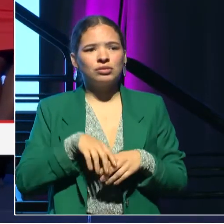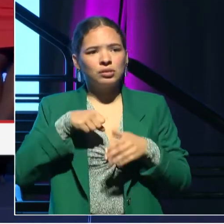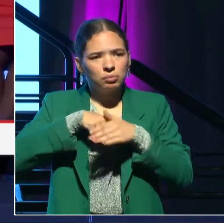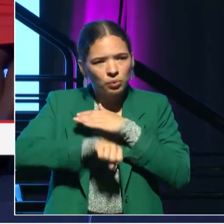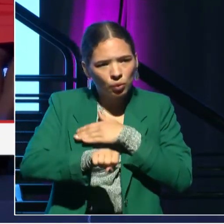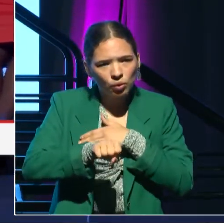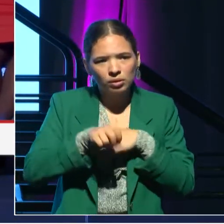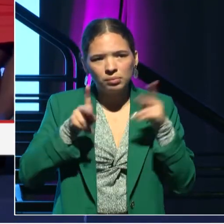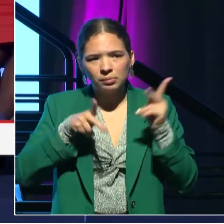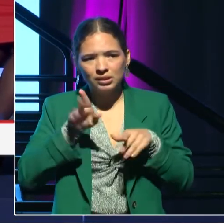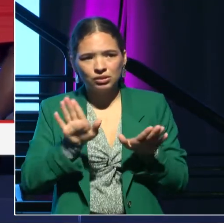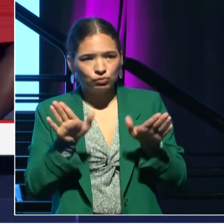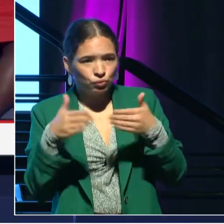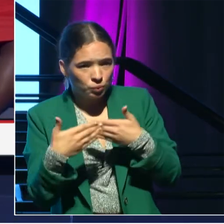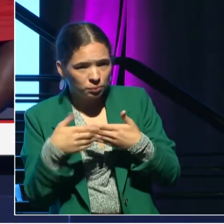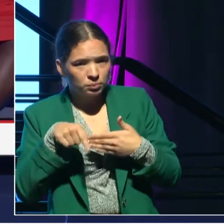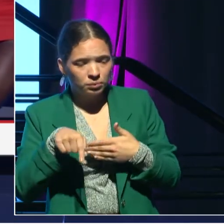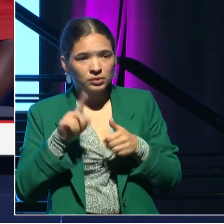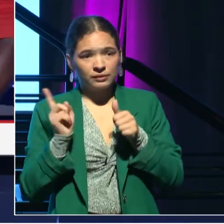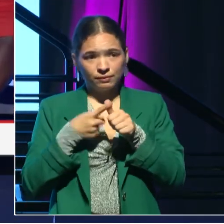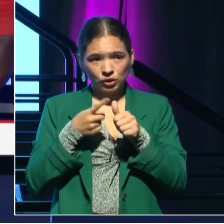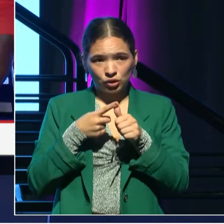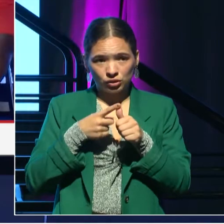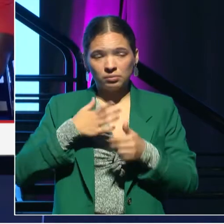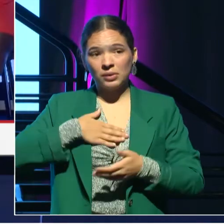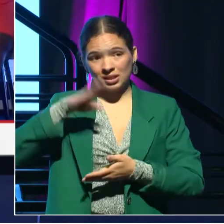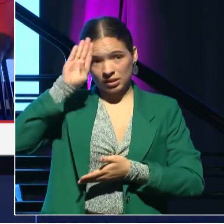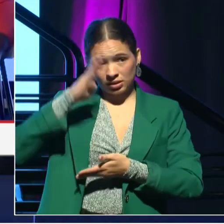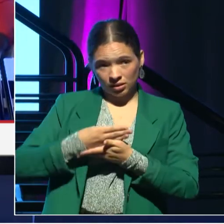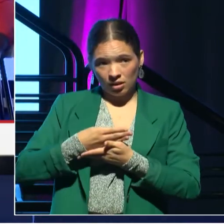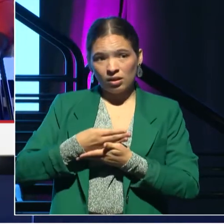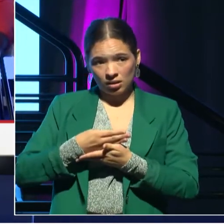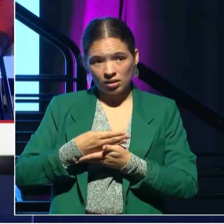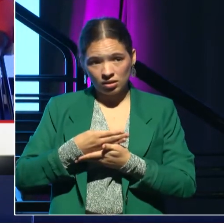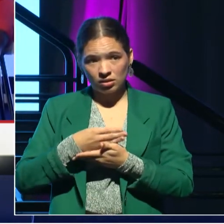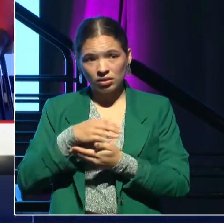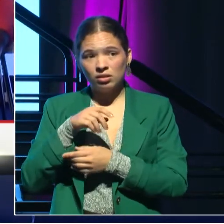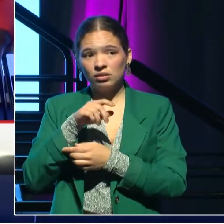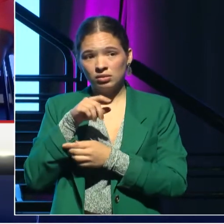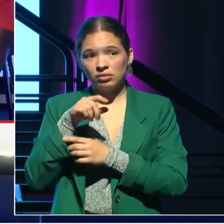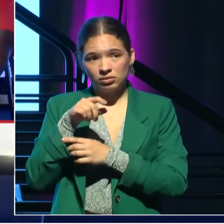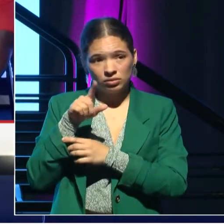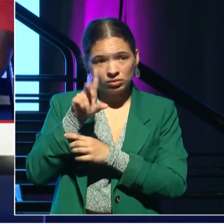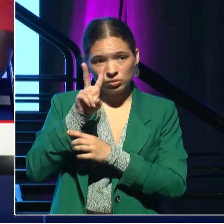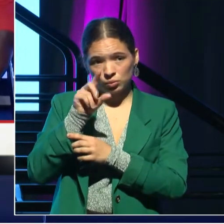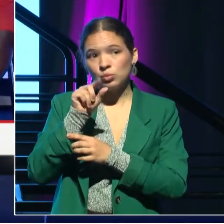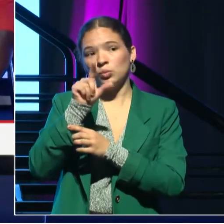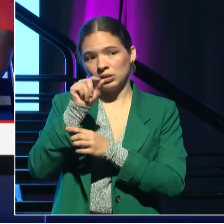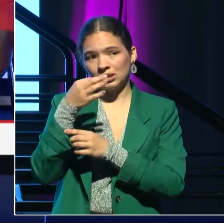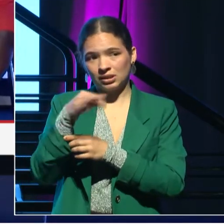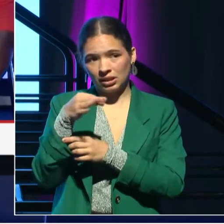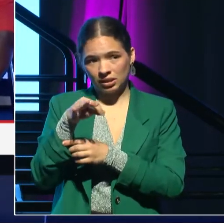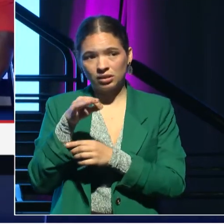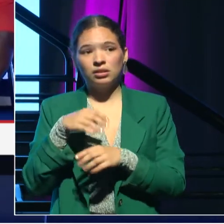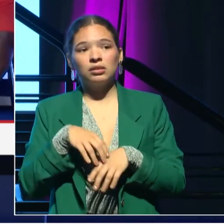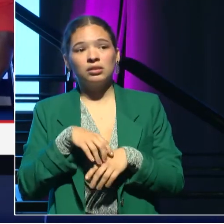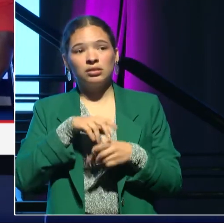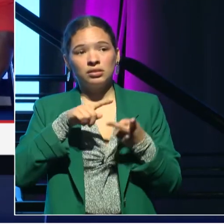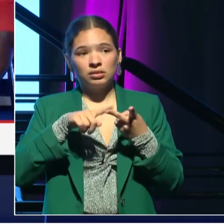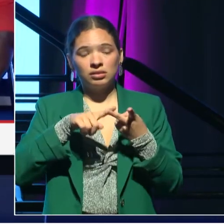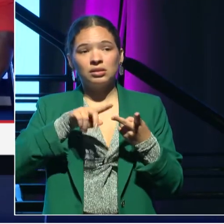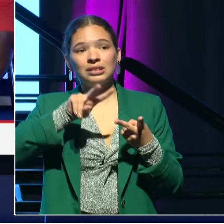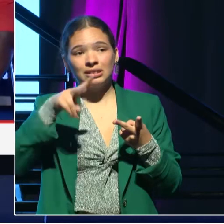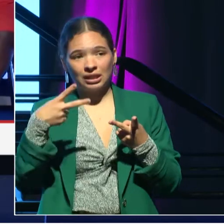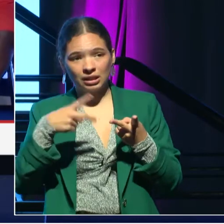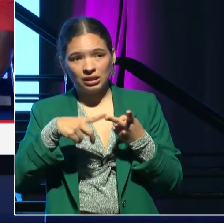had a child, my first son was April 2019, right before the pandemic. My second son was October 2021, towards later pandemic,